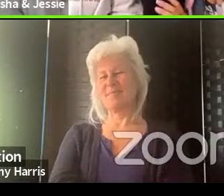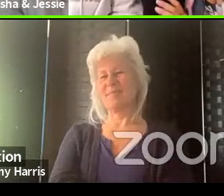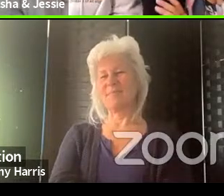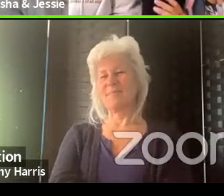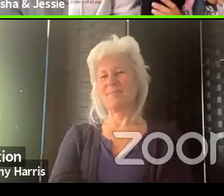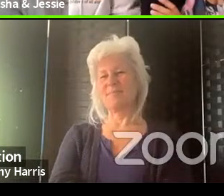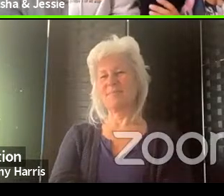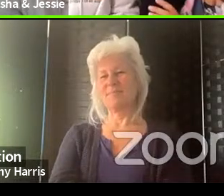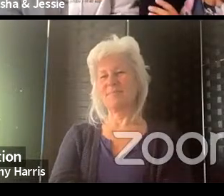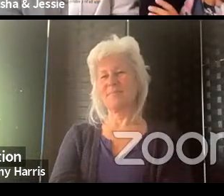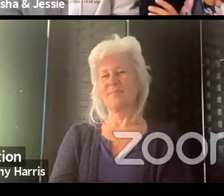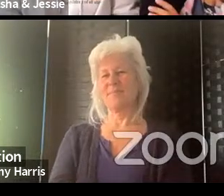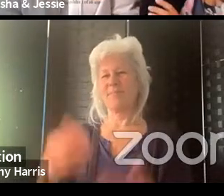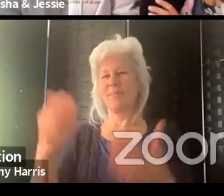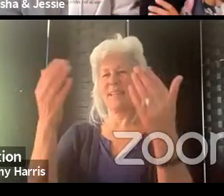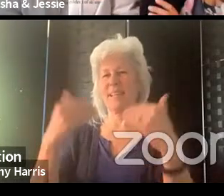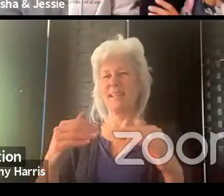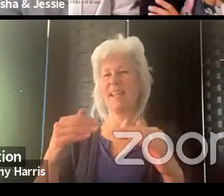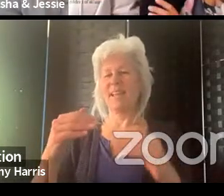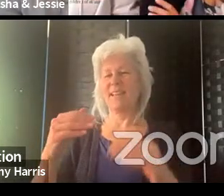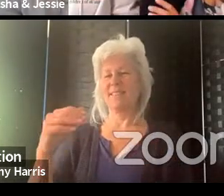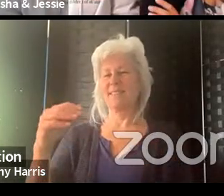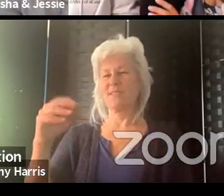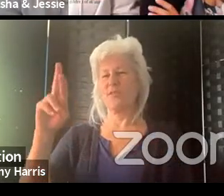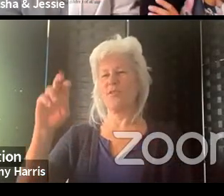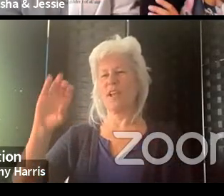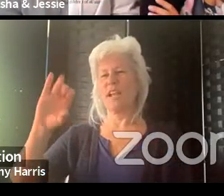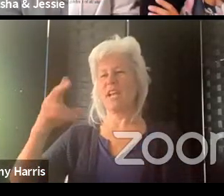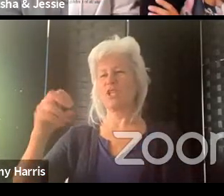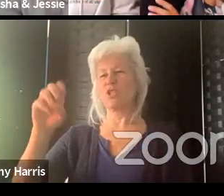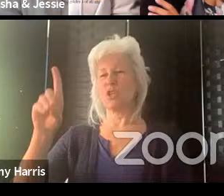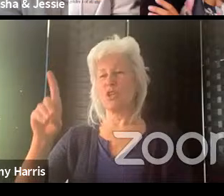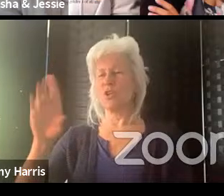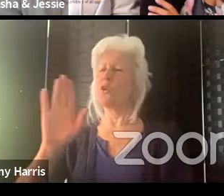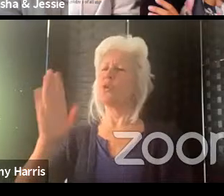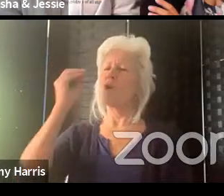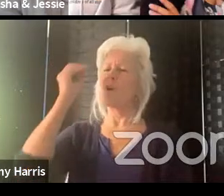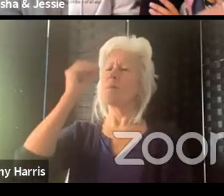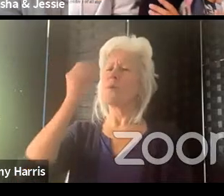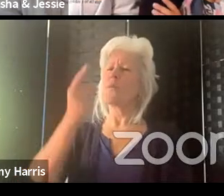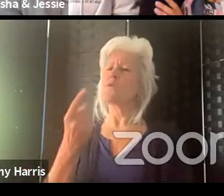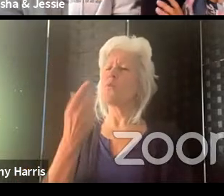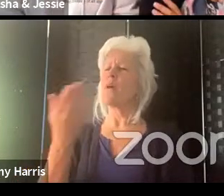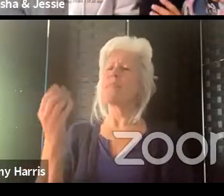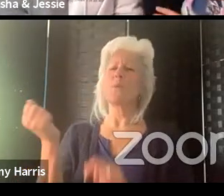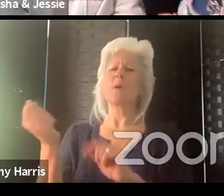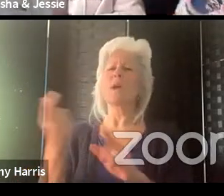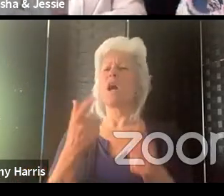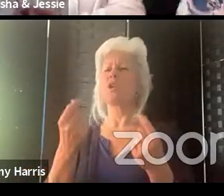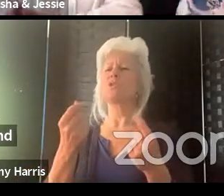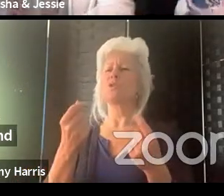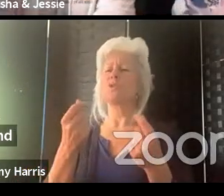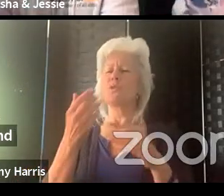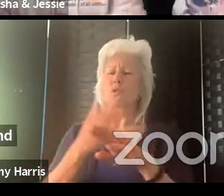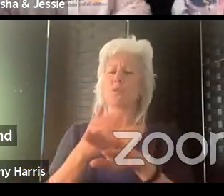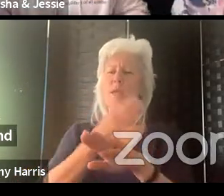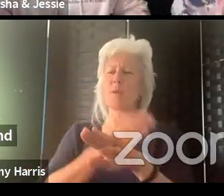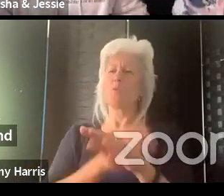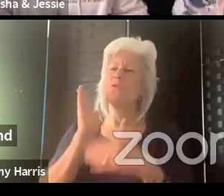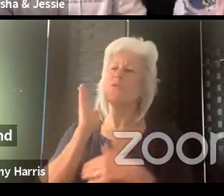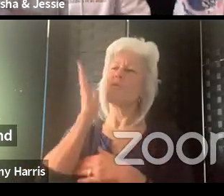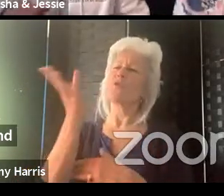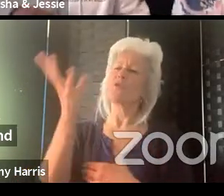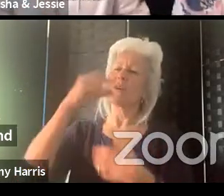next question I have is for Richard Mullen. Richard, in your opinion, what's one thing that all of us could do to improve the future of inclusive